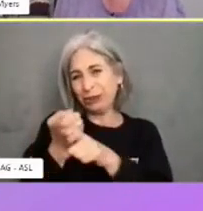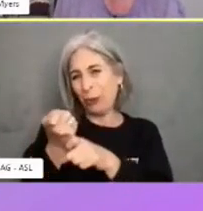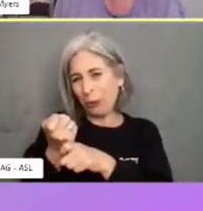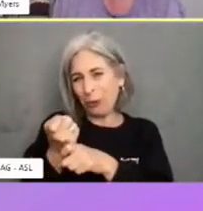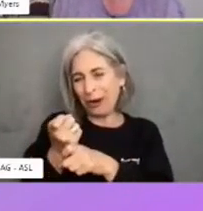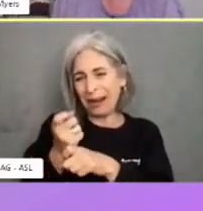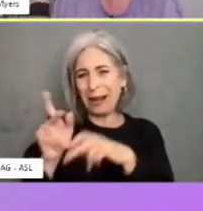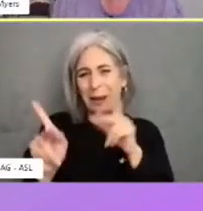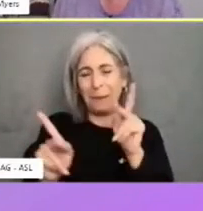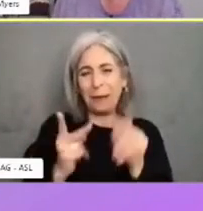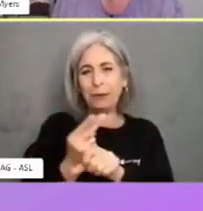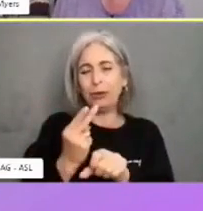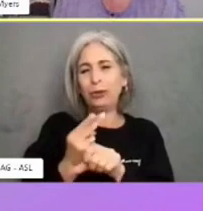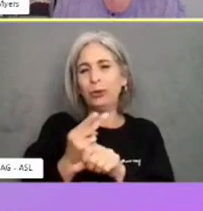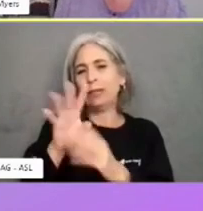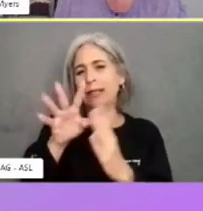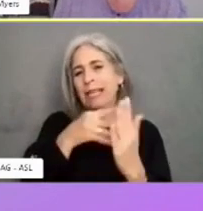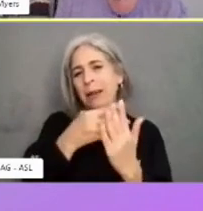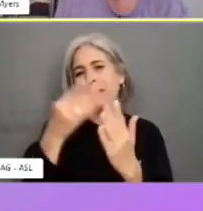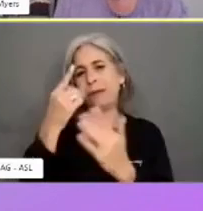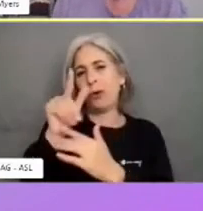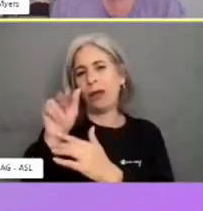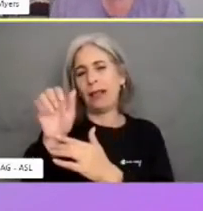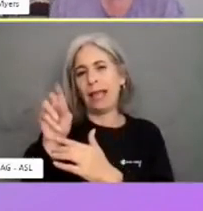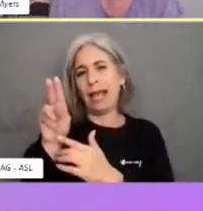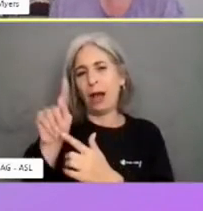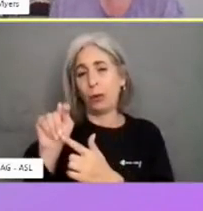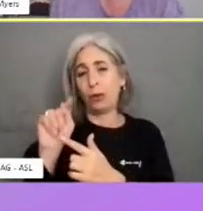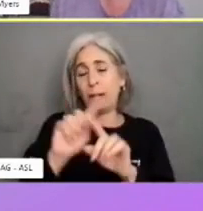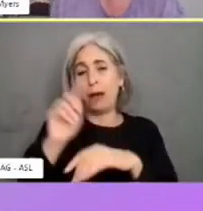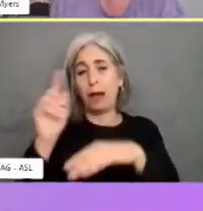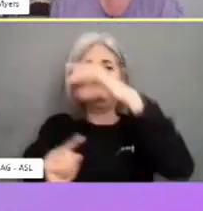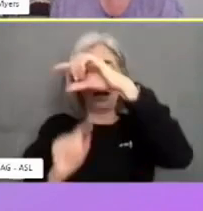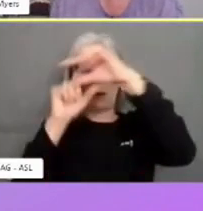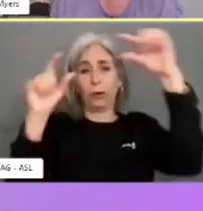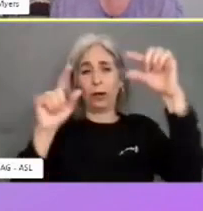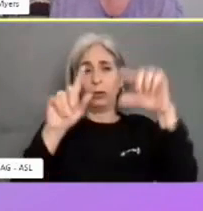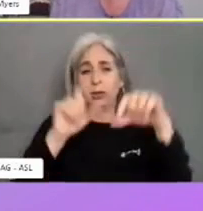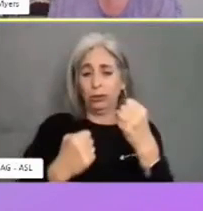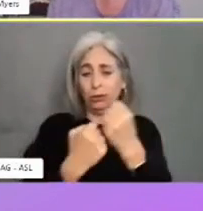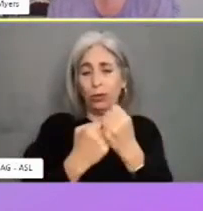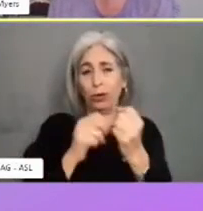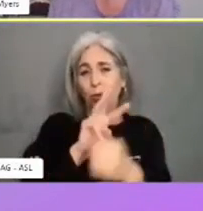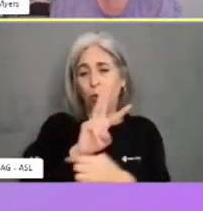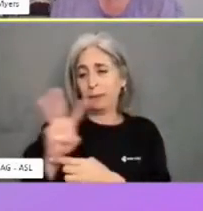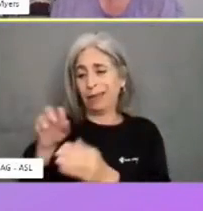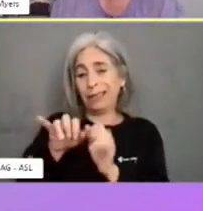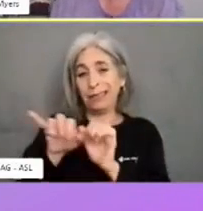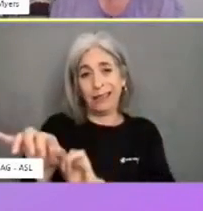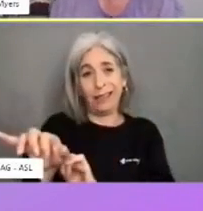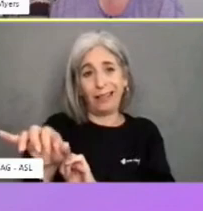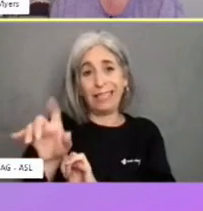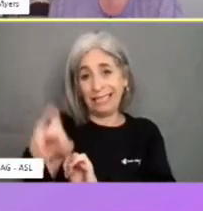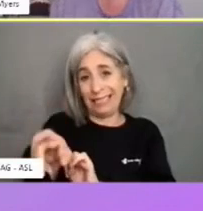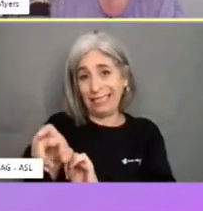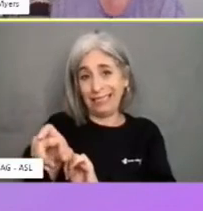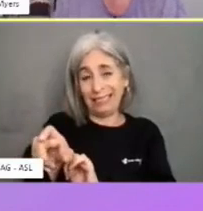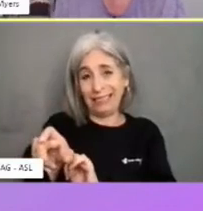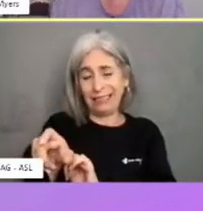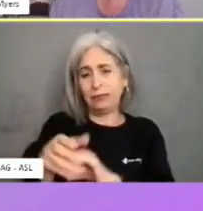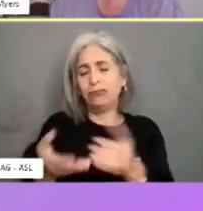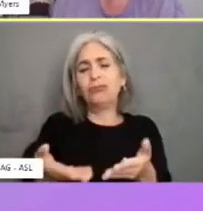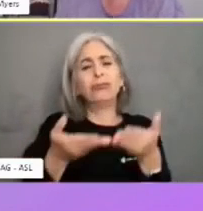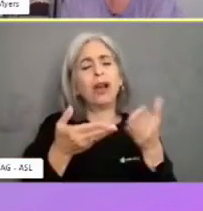use tables for layout, but browsers still have to support websites that did that, websites that do that, right? Operating